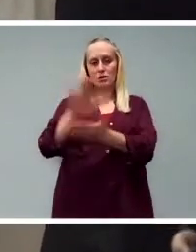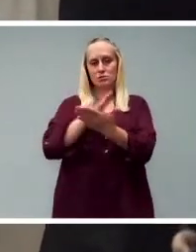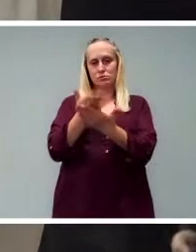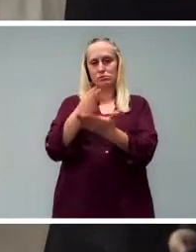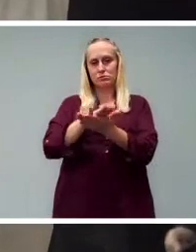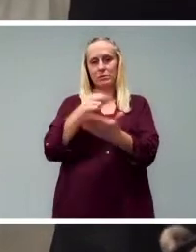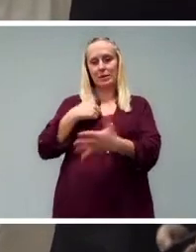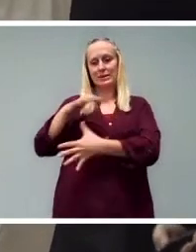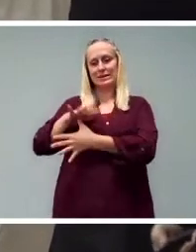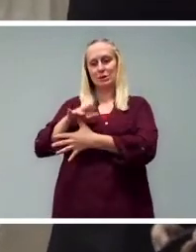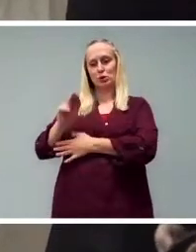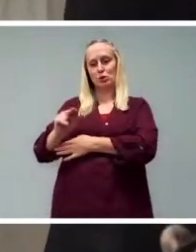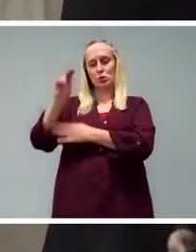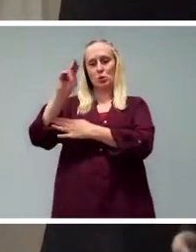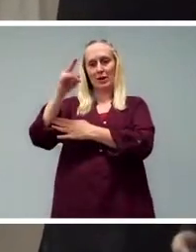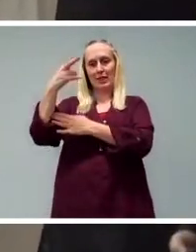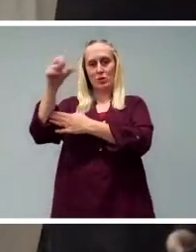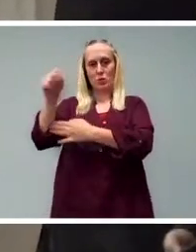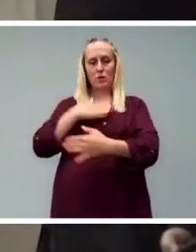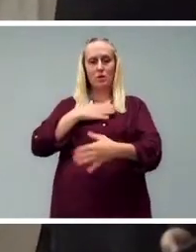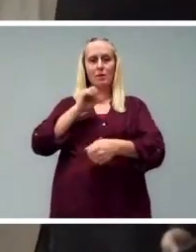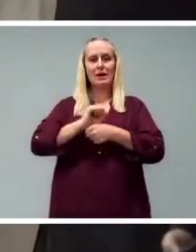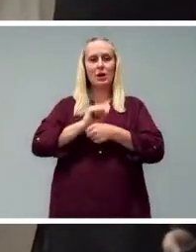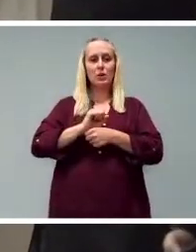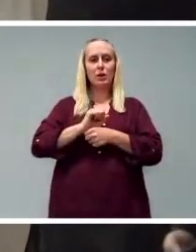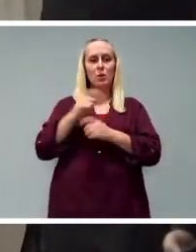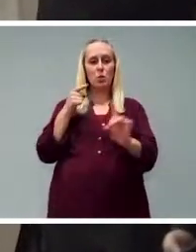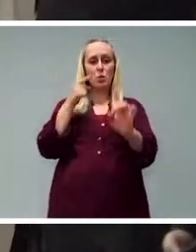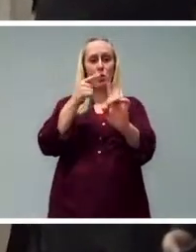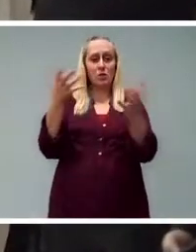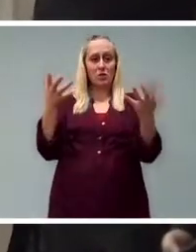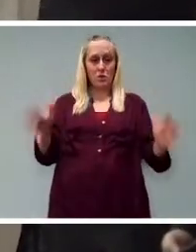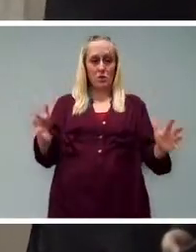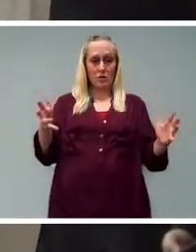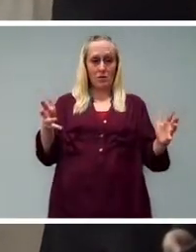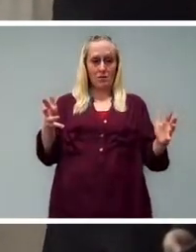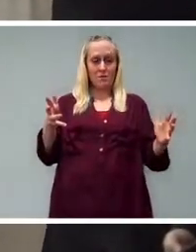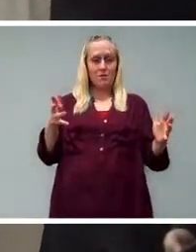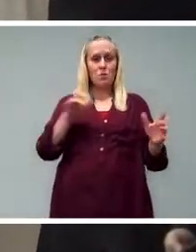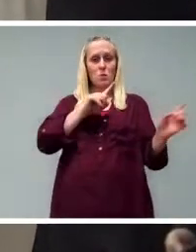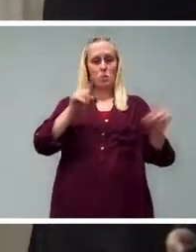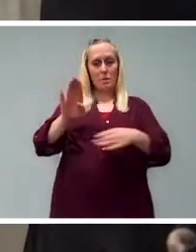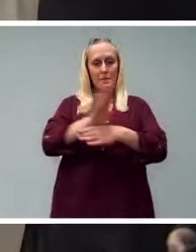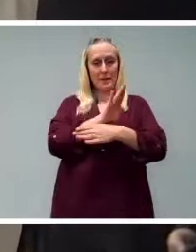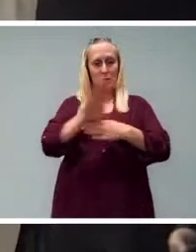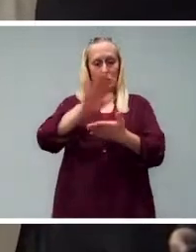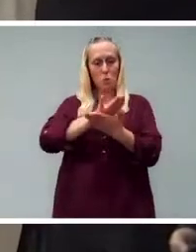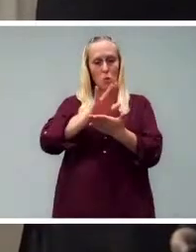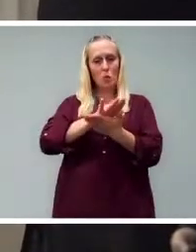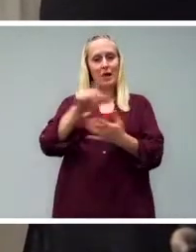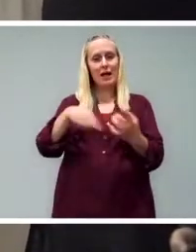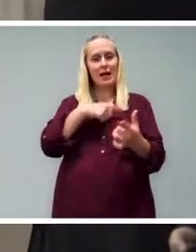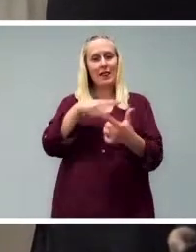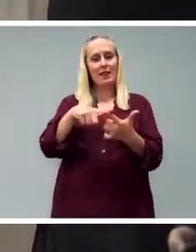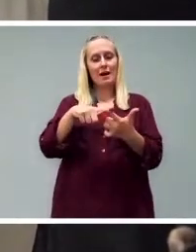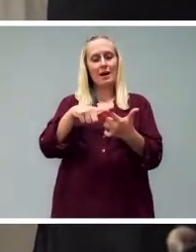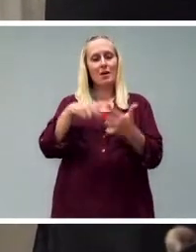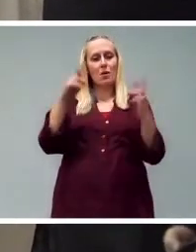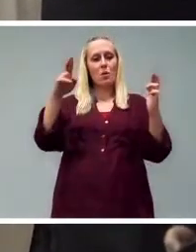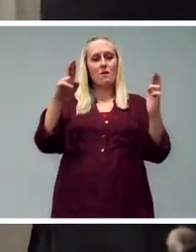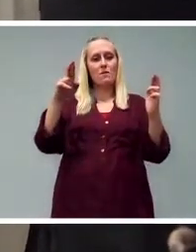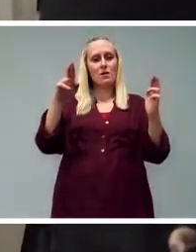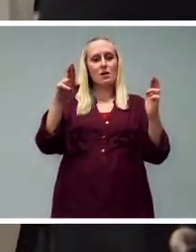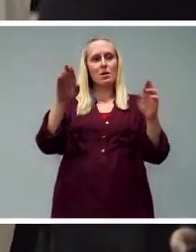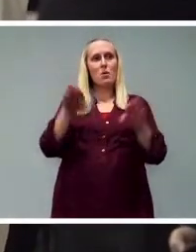School. My career goals after CTEC is to go to business school and hopefully one day open a whole bunch